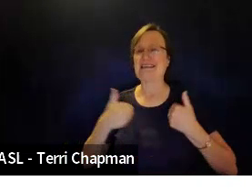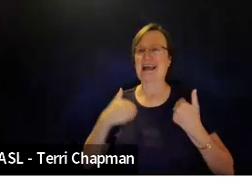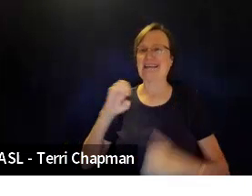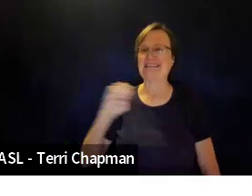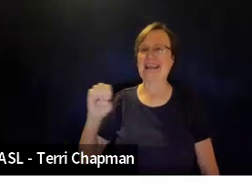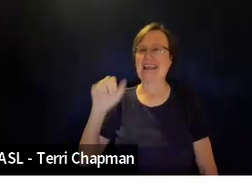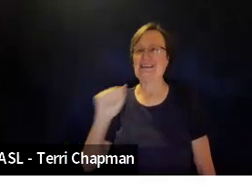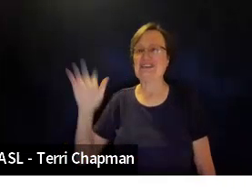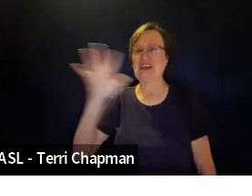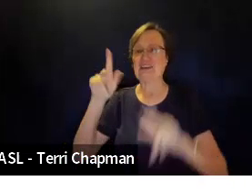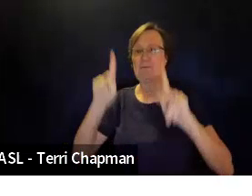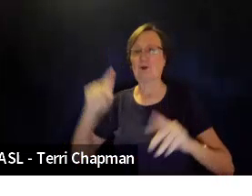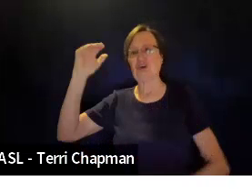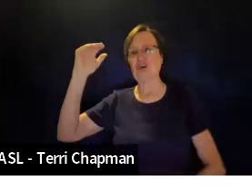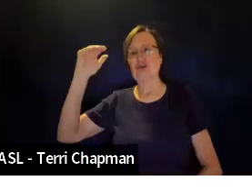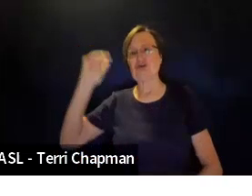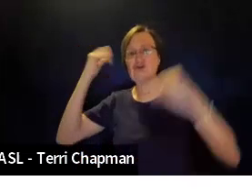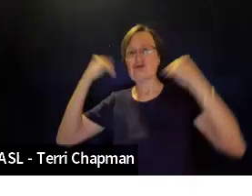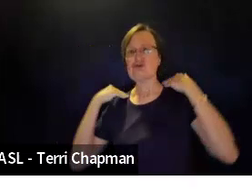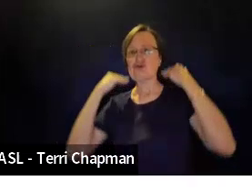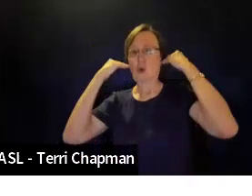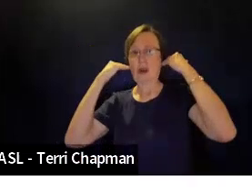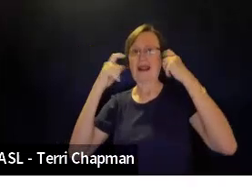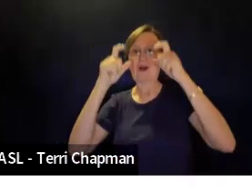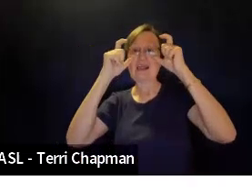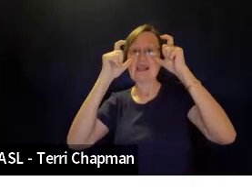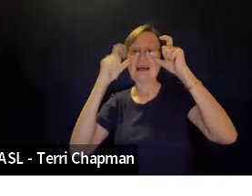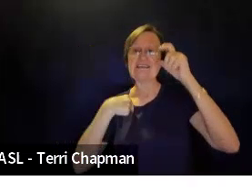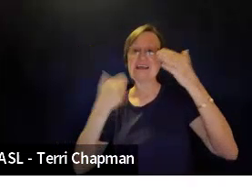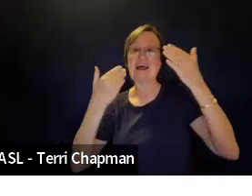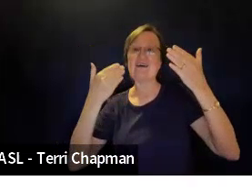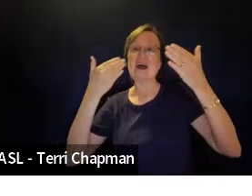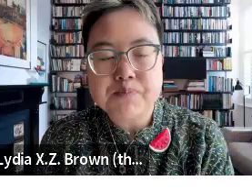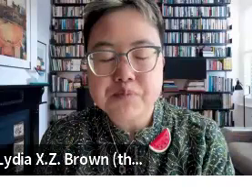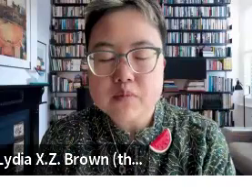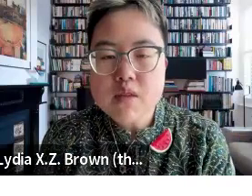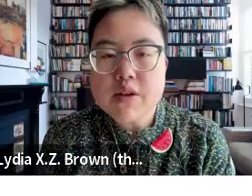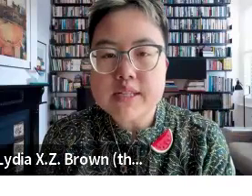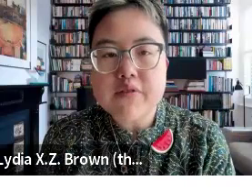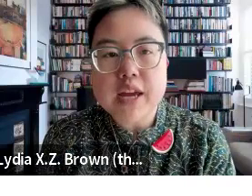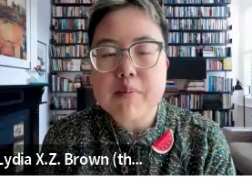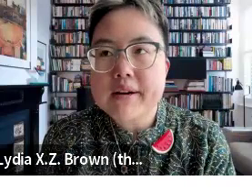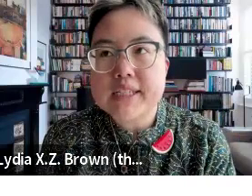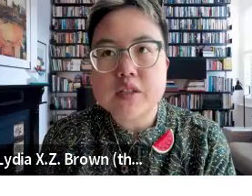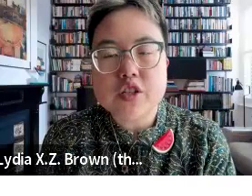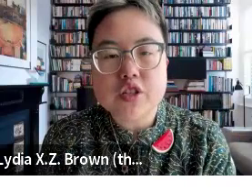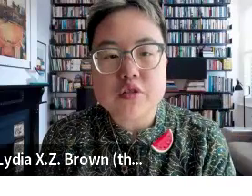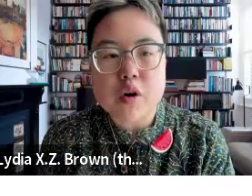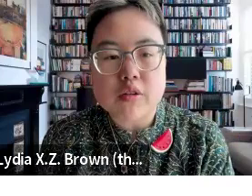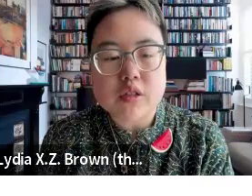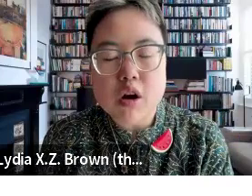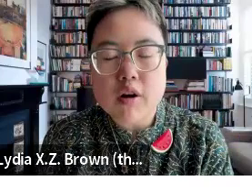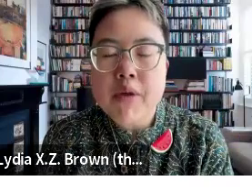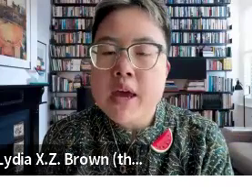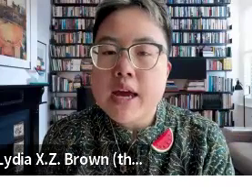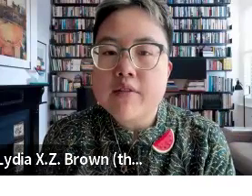hair and glasses. I am wearing a dark green and blue top, and behind me, there is a fake background that shows